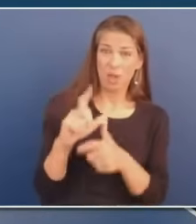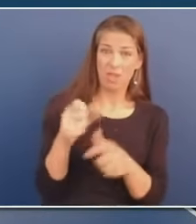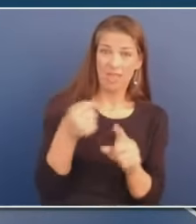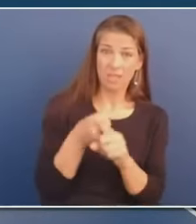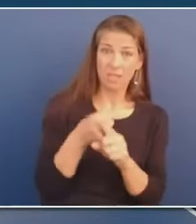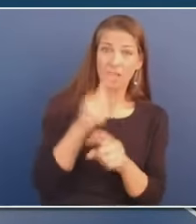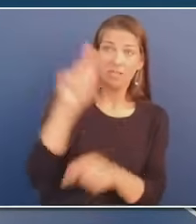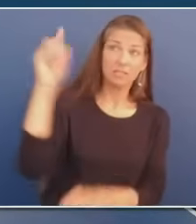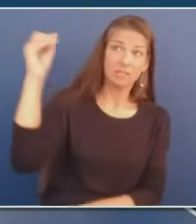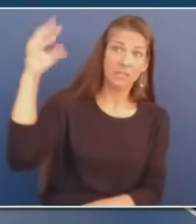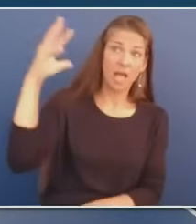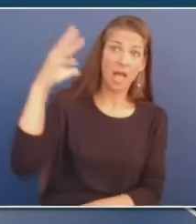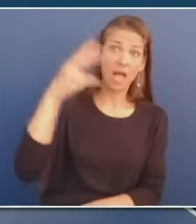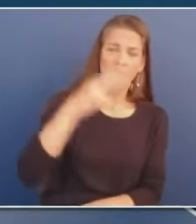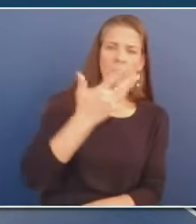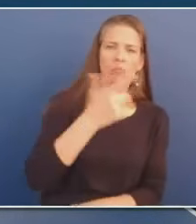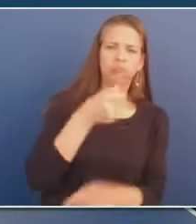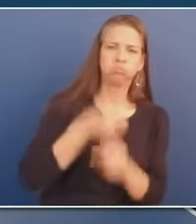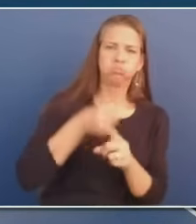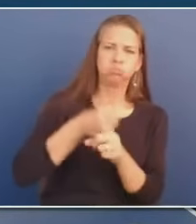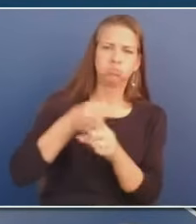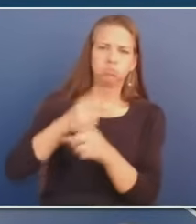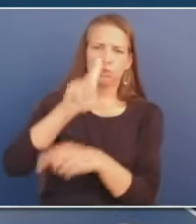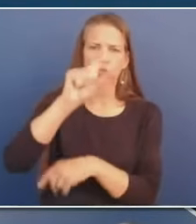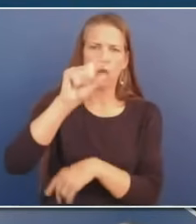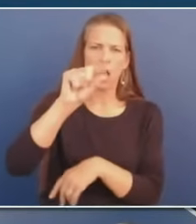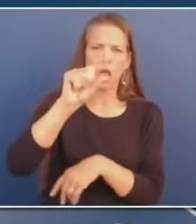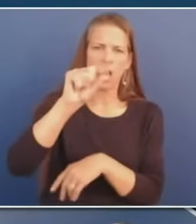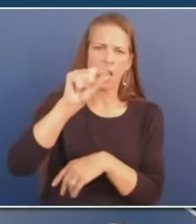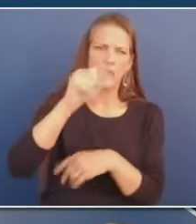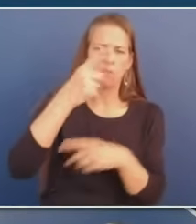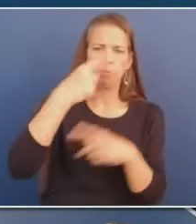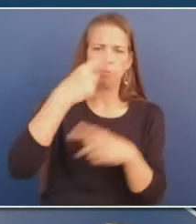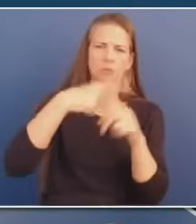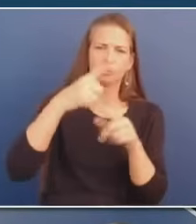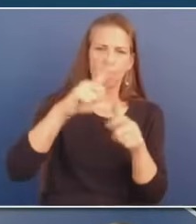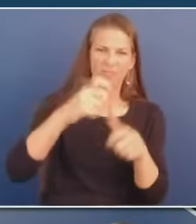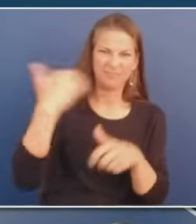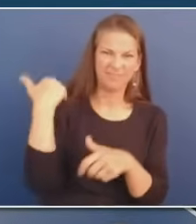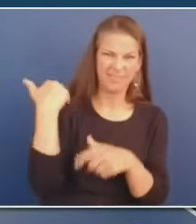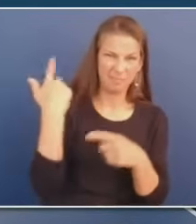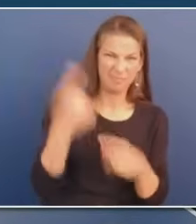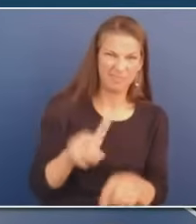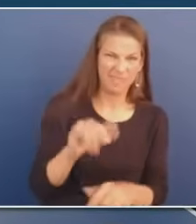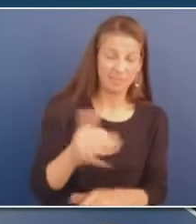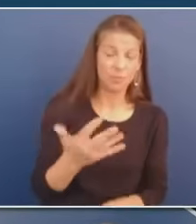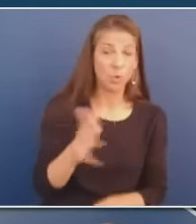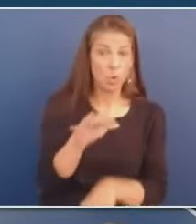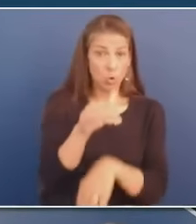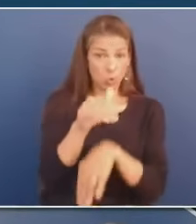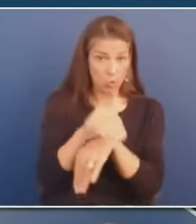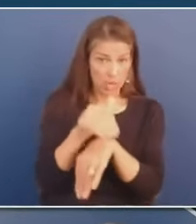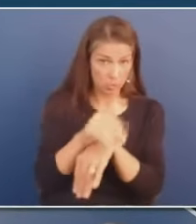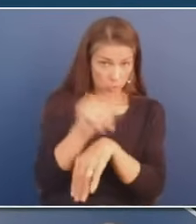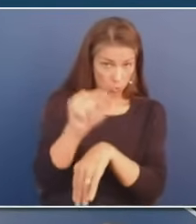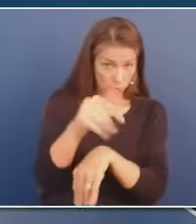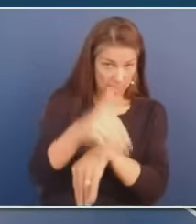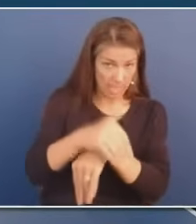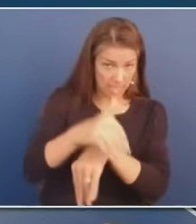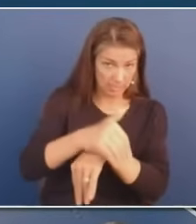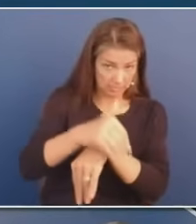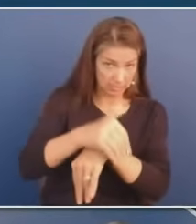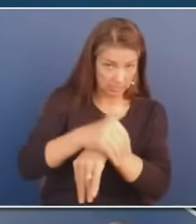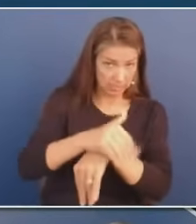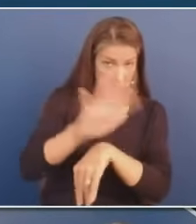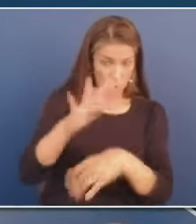out in between. Again, Tuesday night, that is tonight. Be concerned when